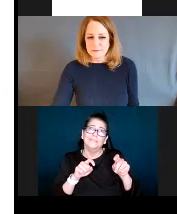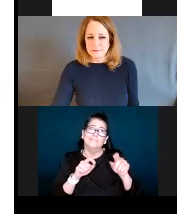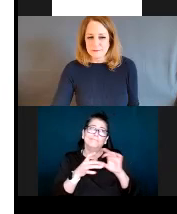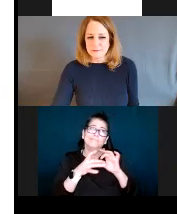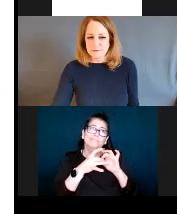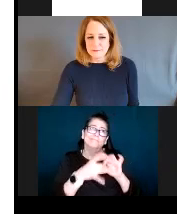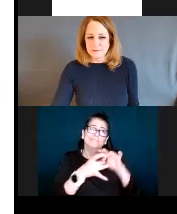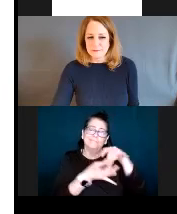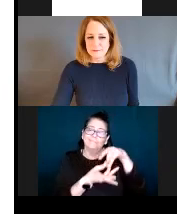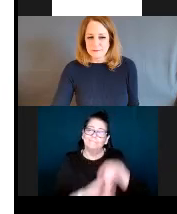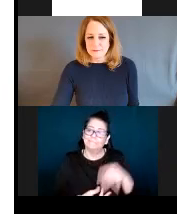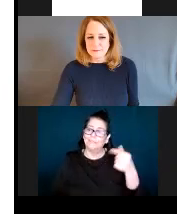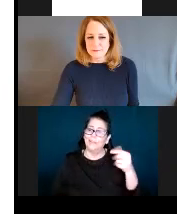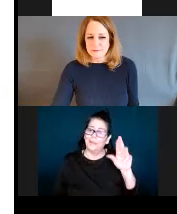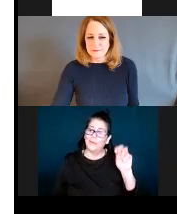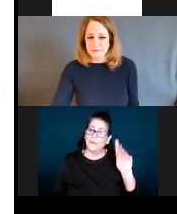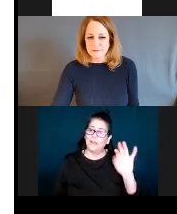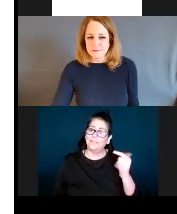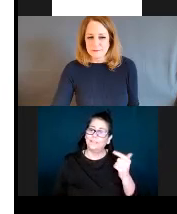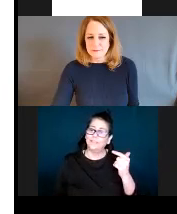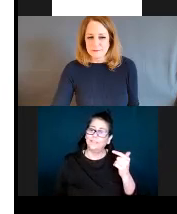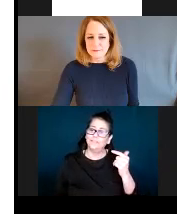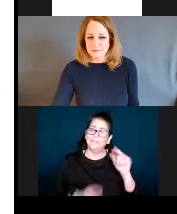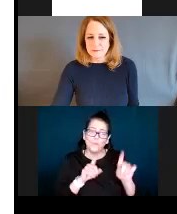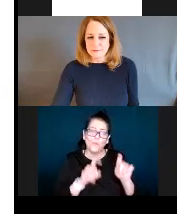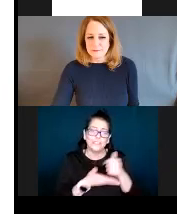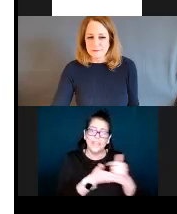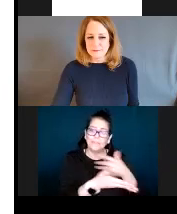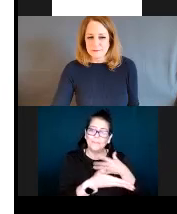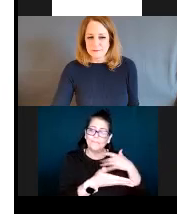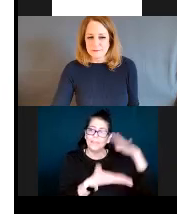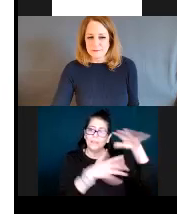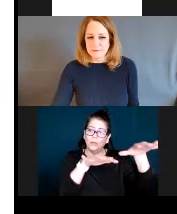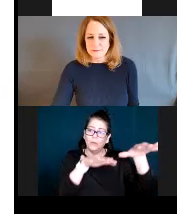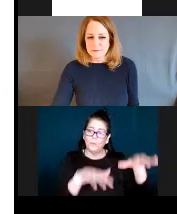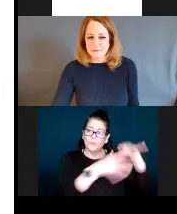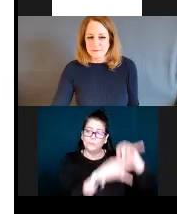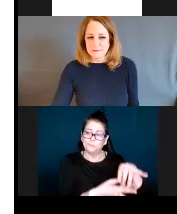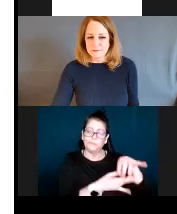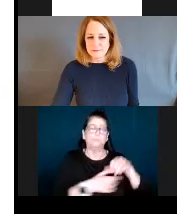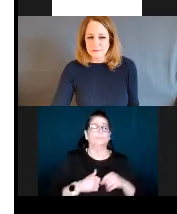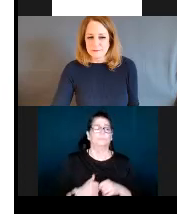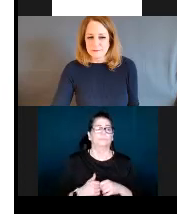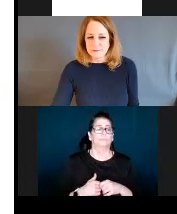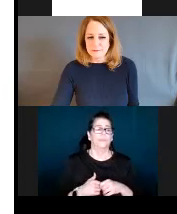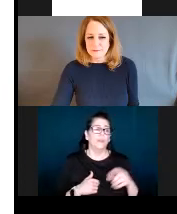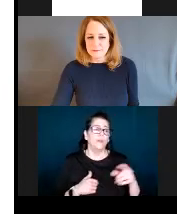ending the interaction or the phone call with that survivor. So consult your organization on your own protocols